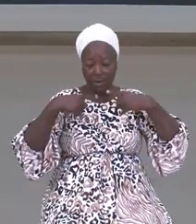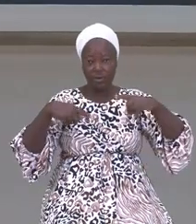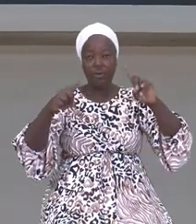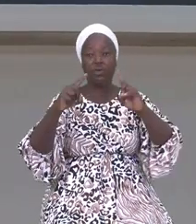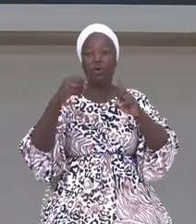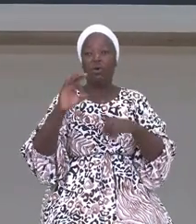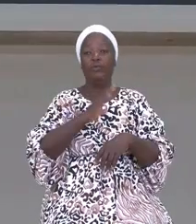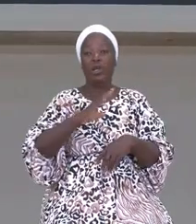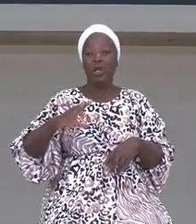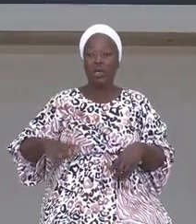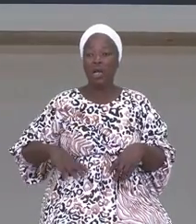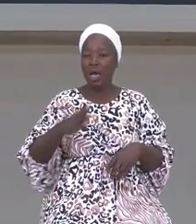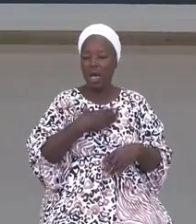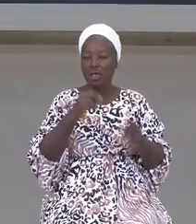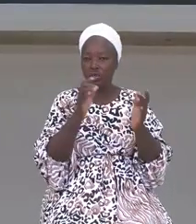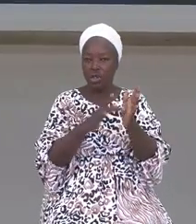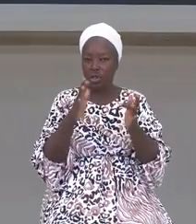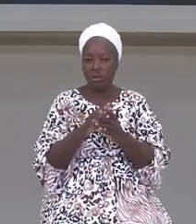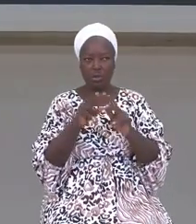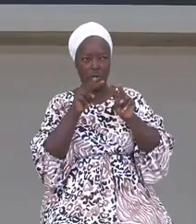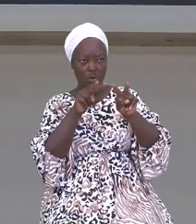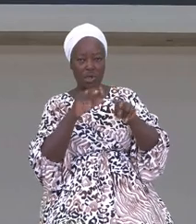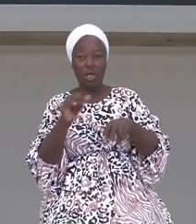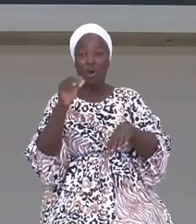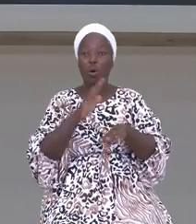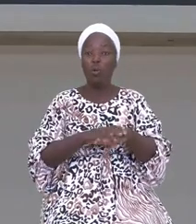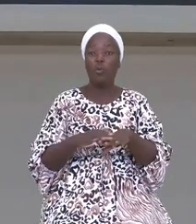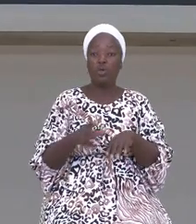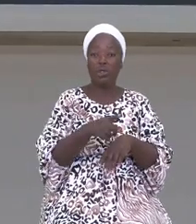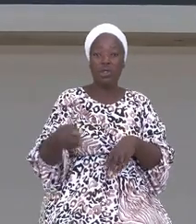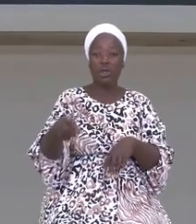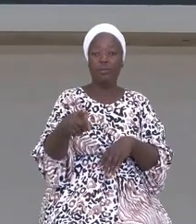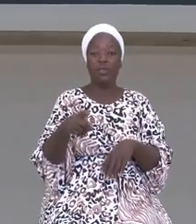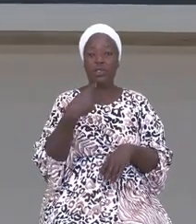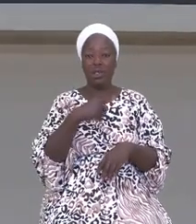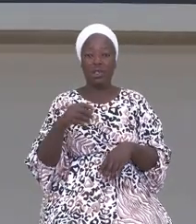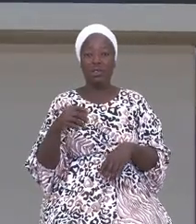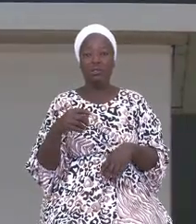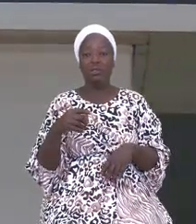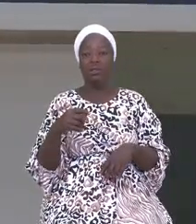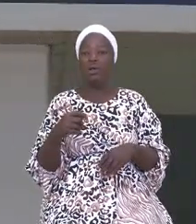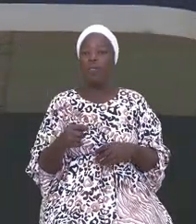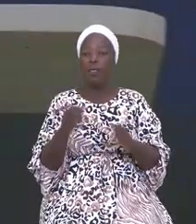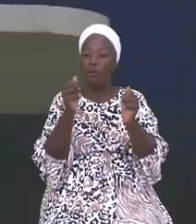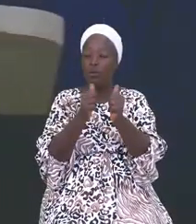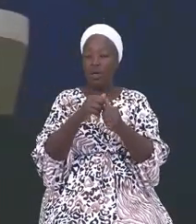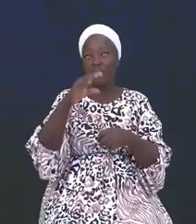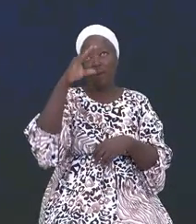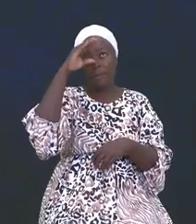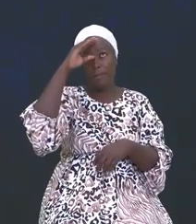of Christ. And Jesus, looking upon them, says, with